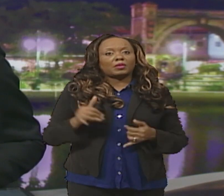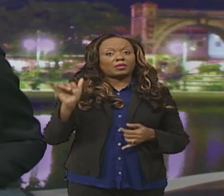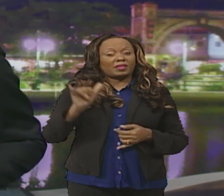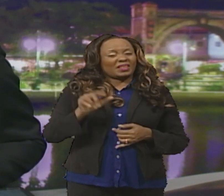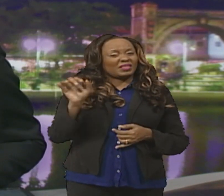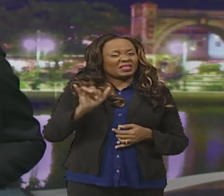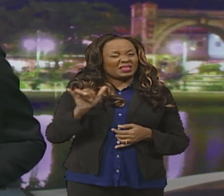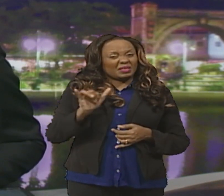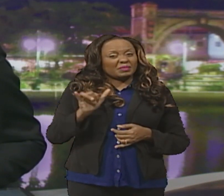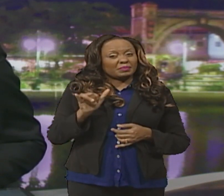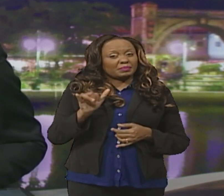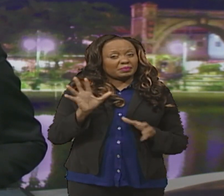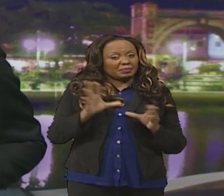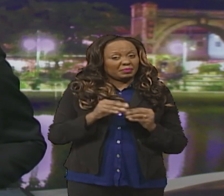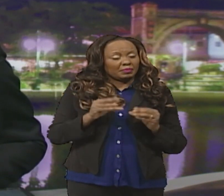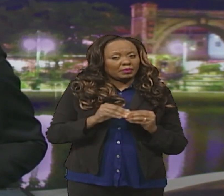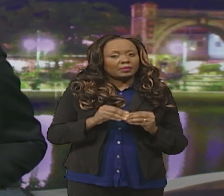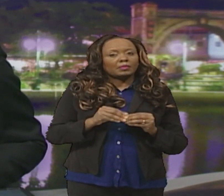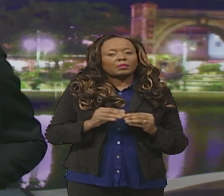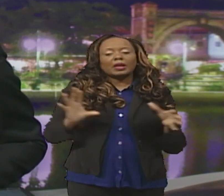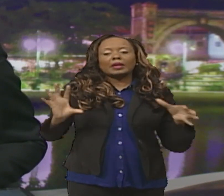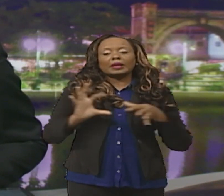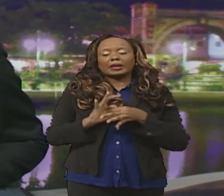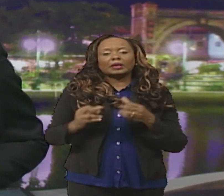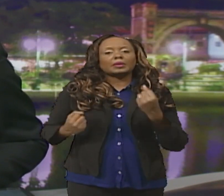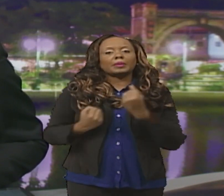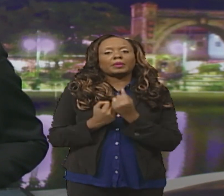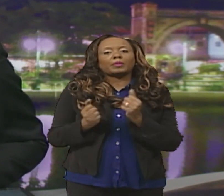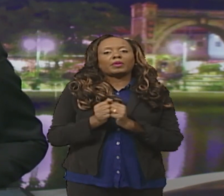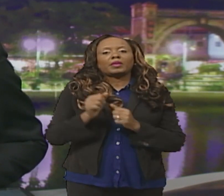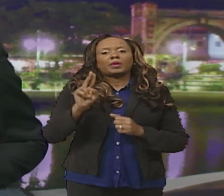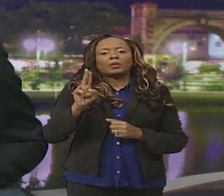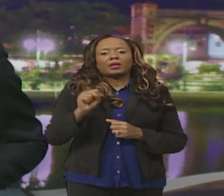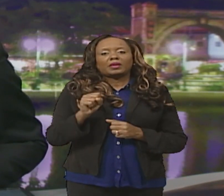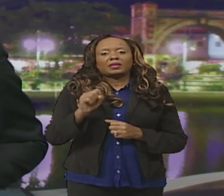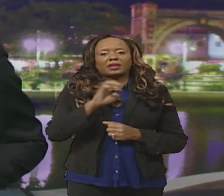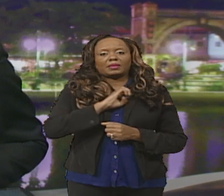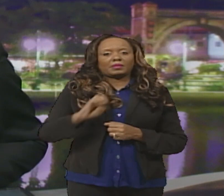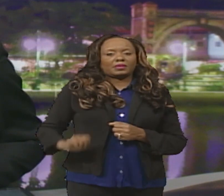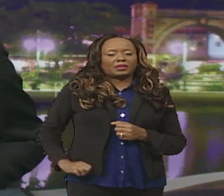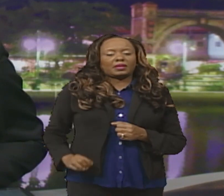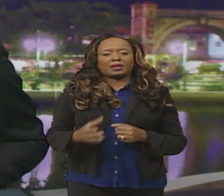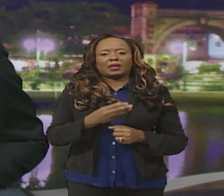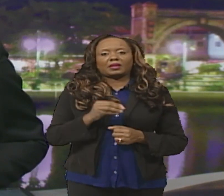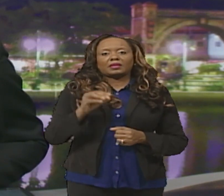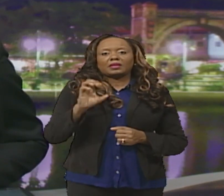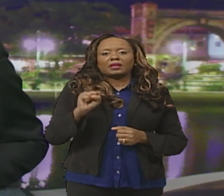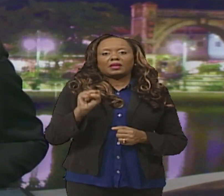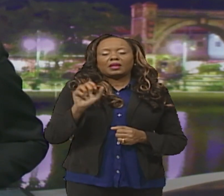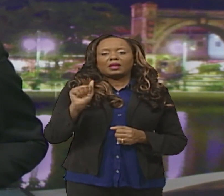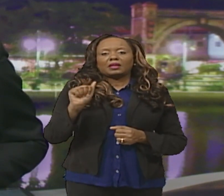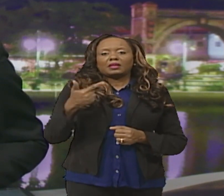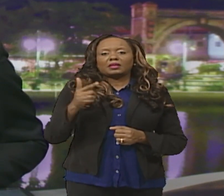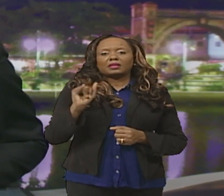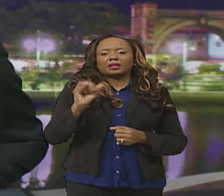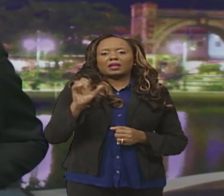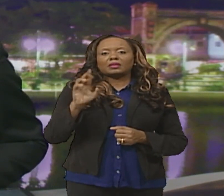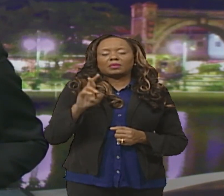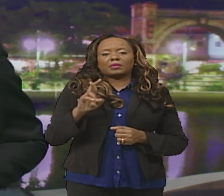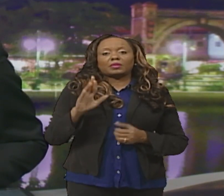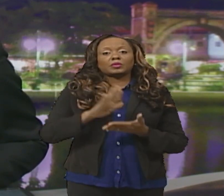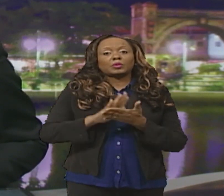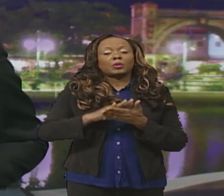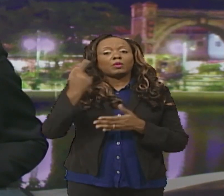that conference was held in association with the U.S. Embassy and the Sagicor Capefield School of Business. And U.S. Ambassador to Barbados,